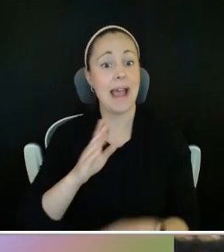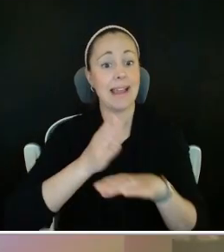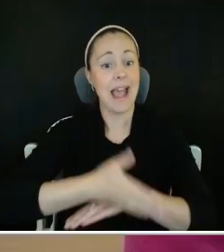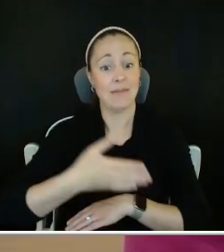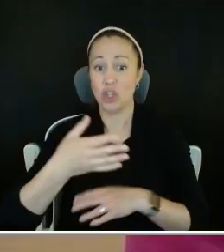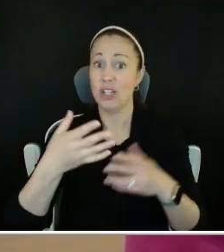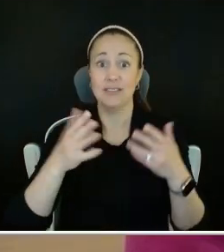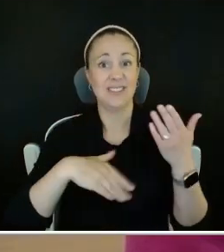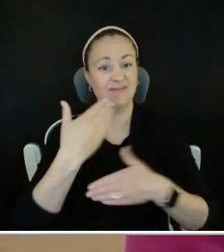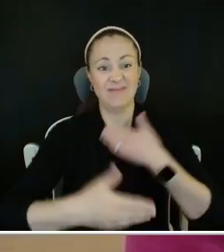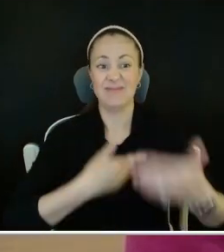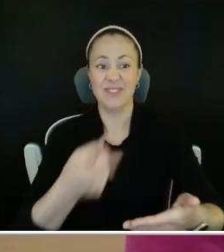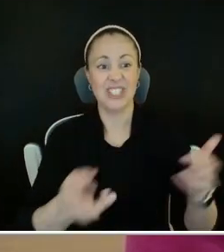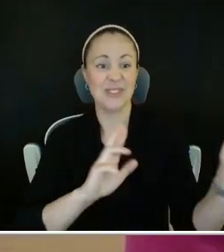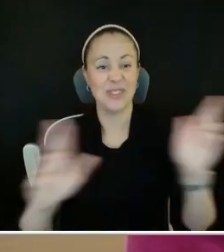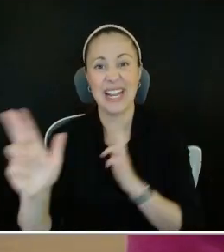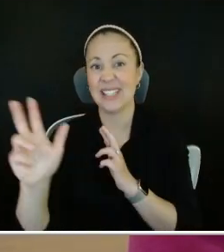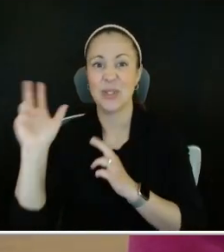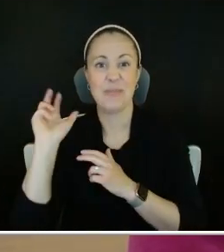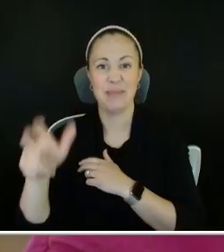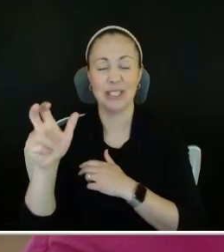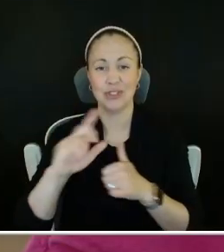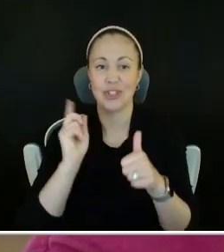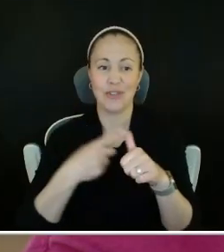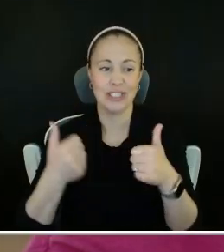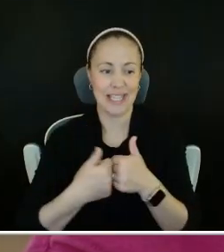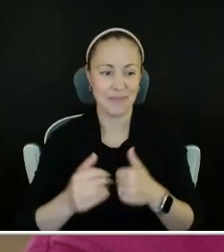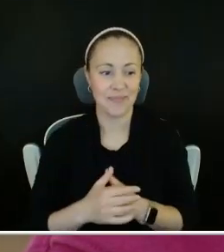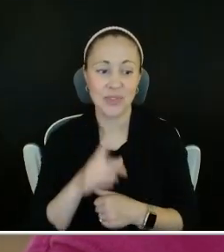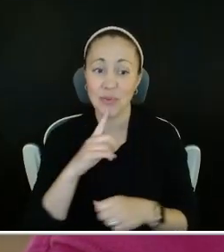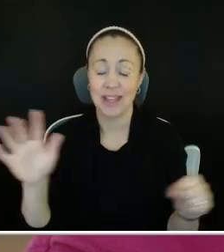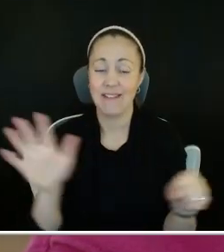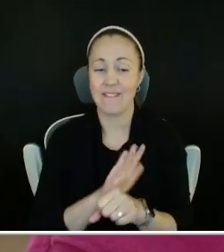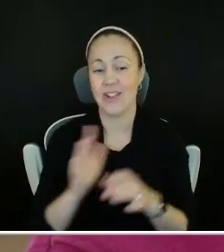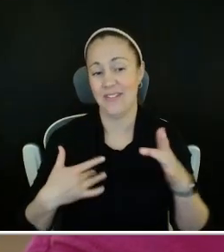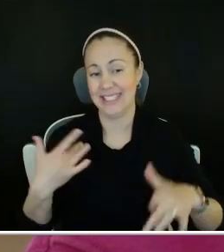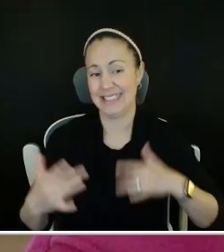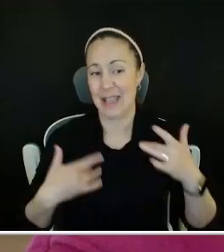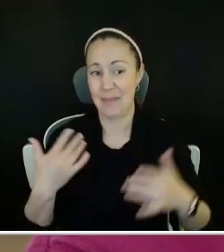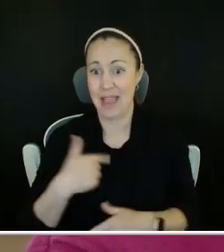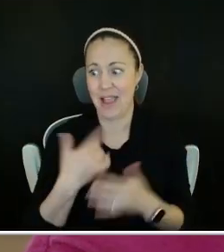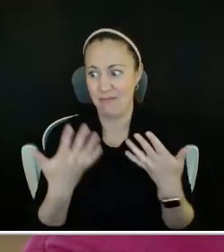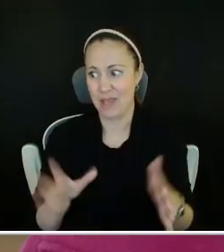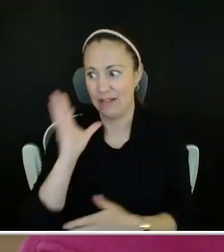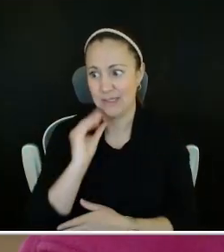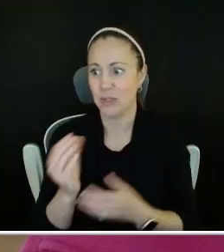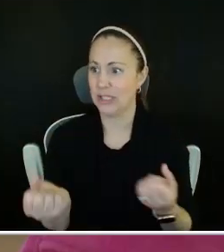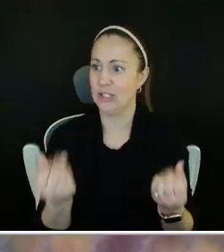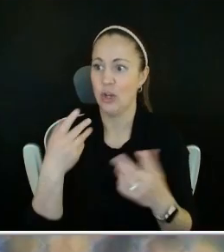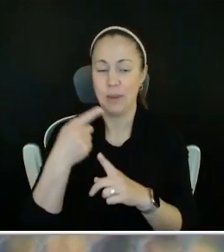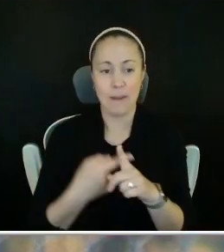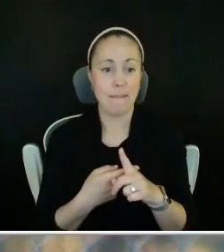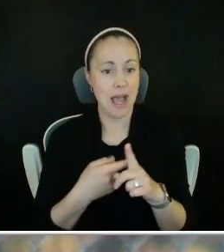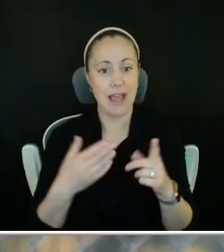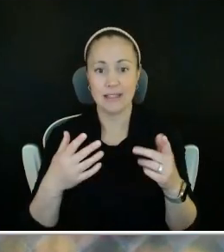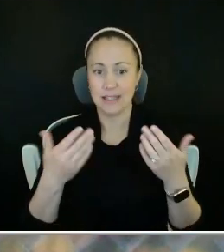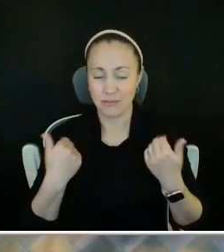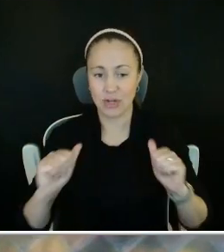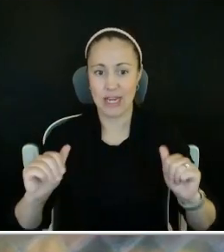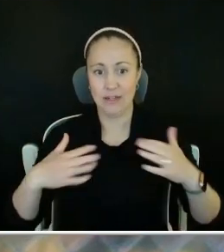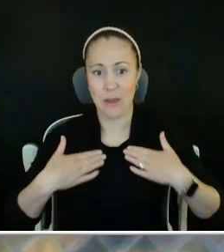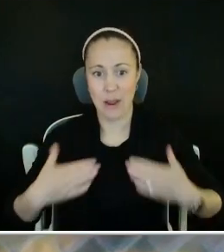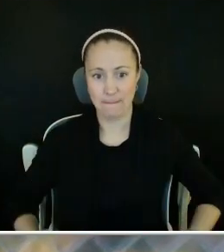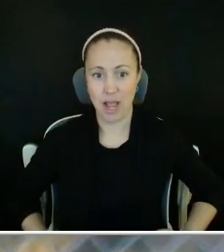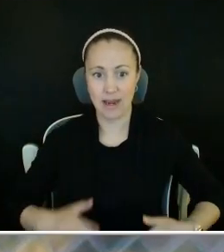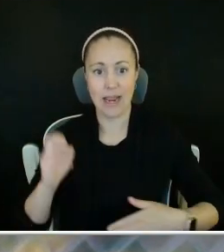game. It's just like full of excitement, because I've been going through so many months of building my body back up, building my mental game